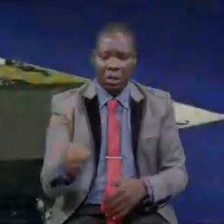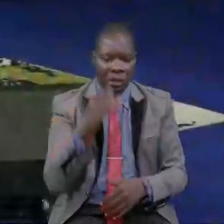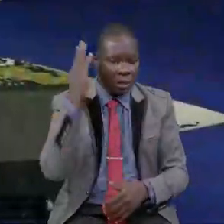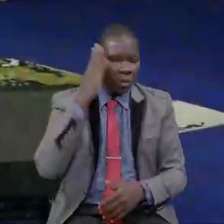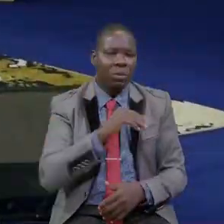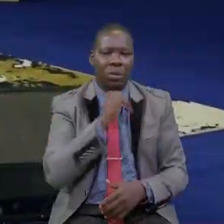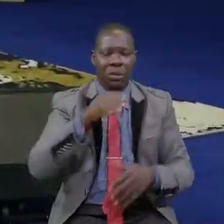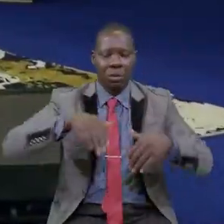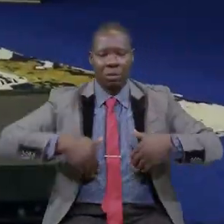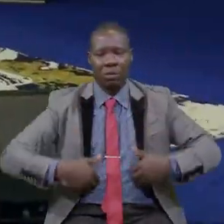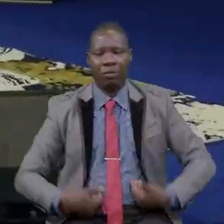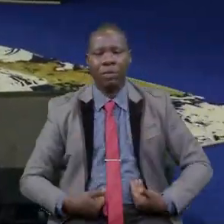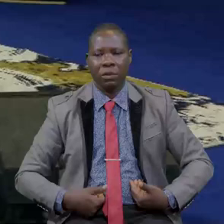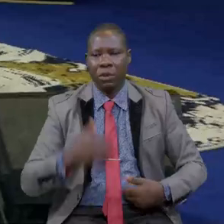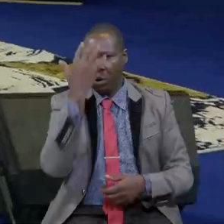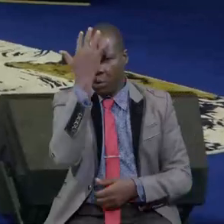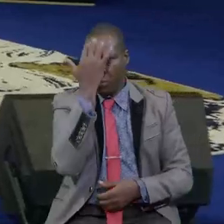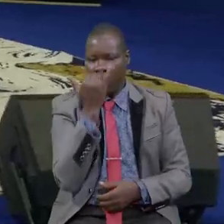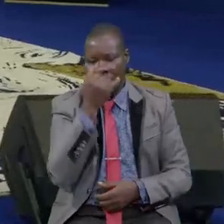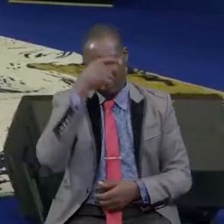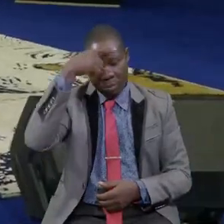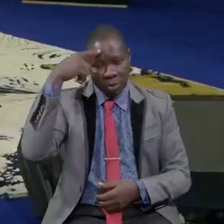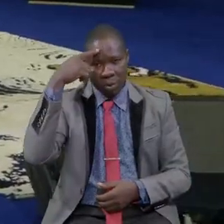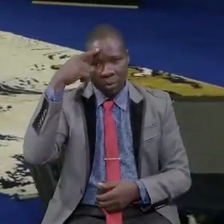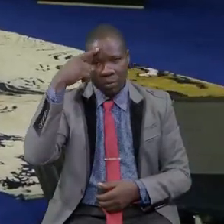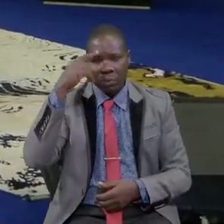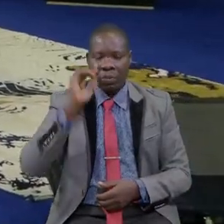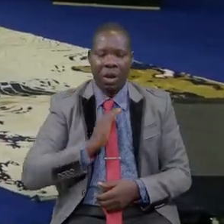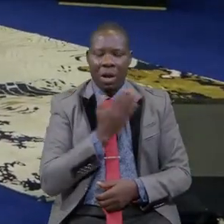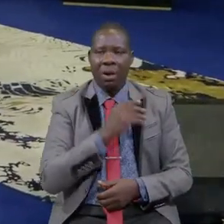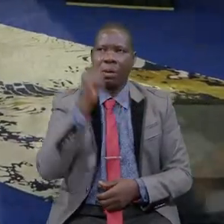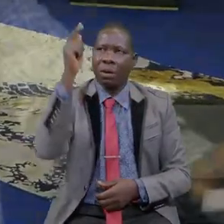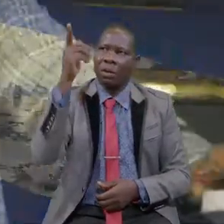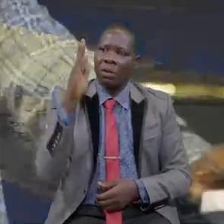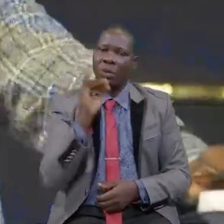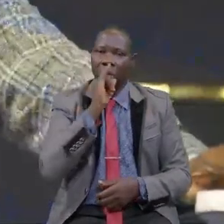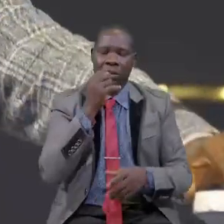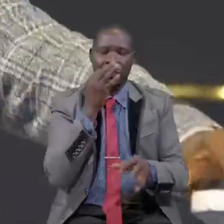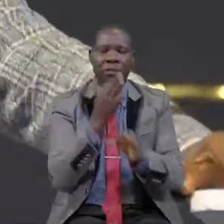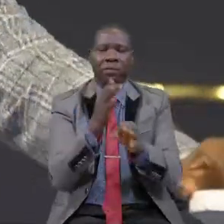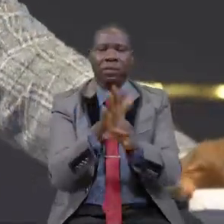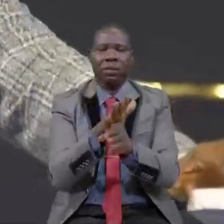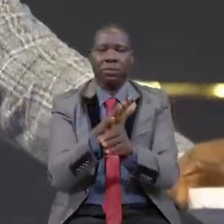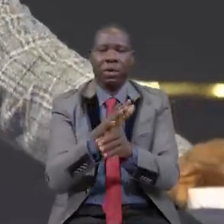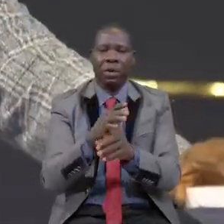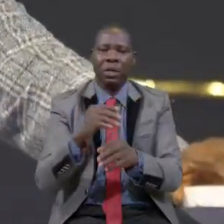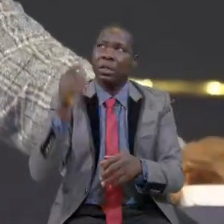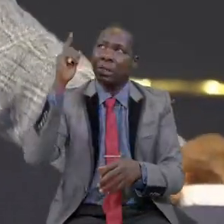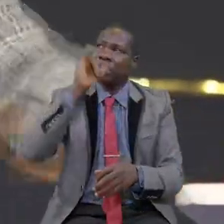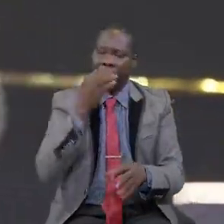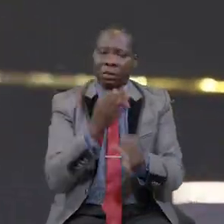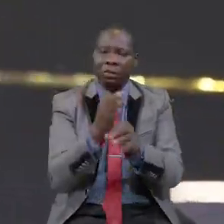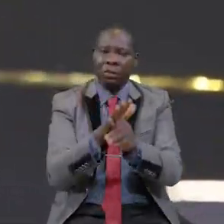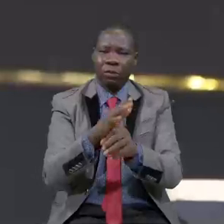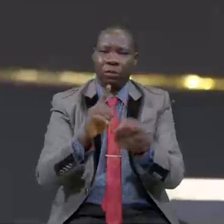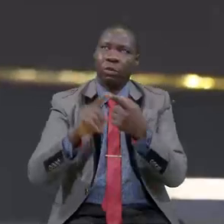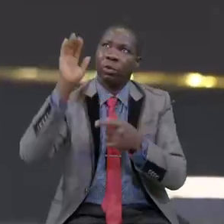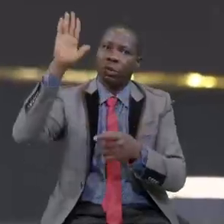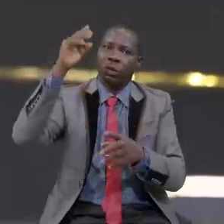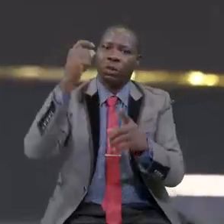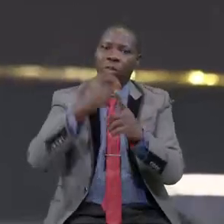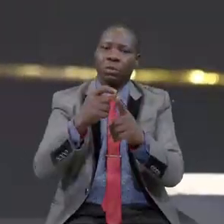Fai why because our God is faithful he faithful to his word and not